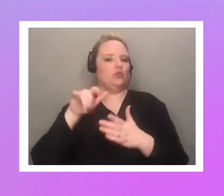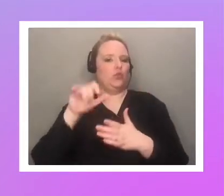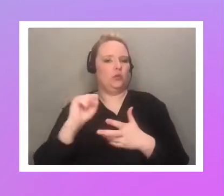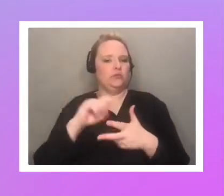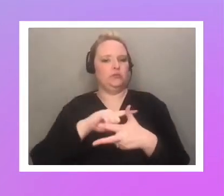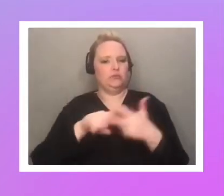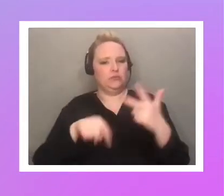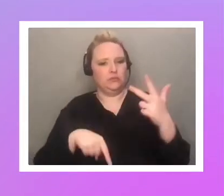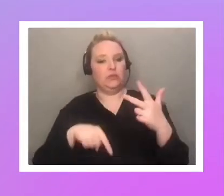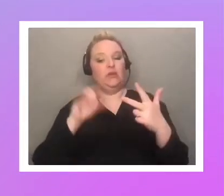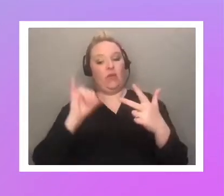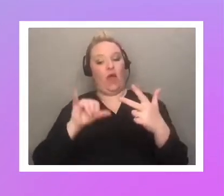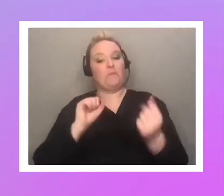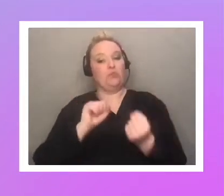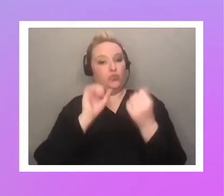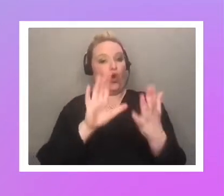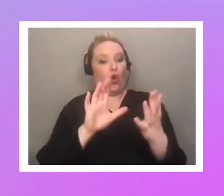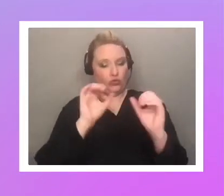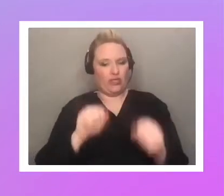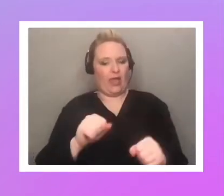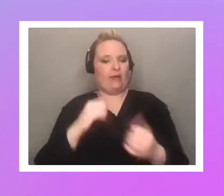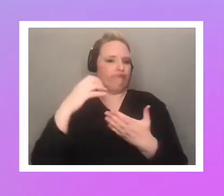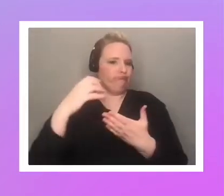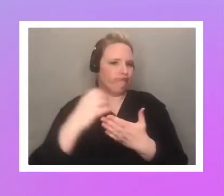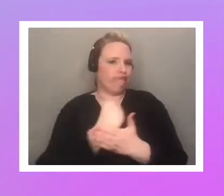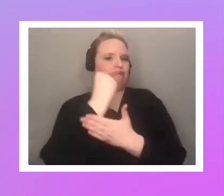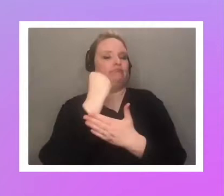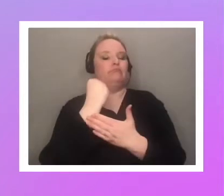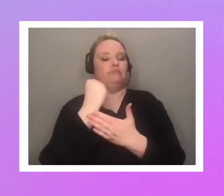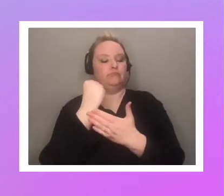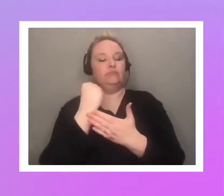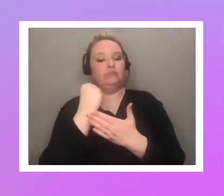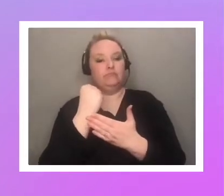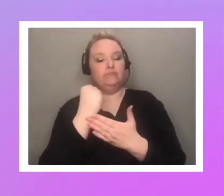the techniques that can be employed by your team in balance